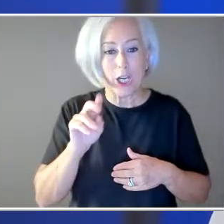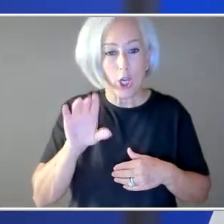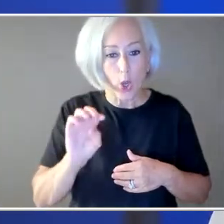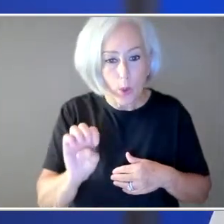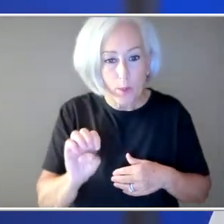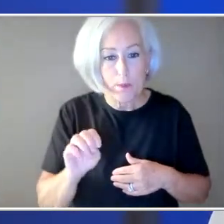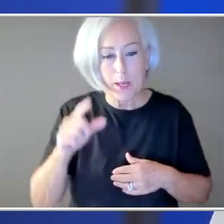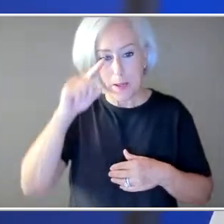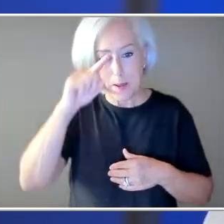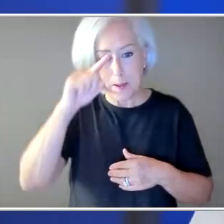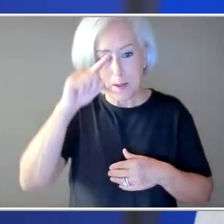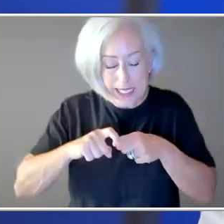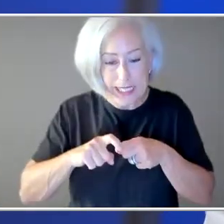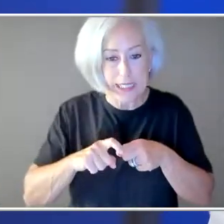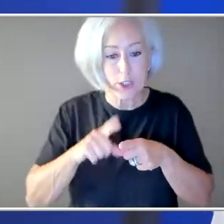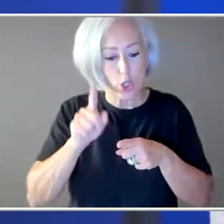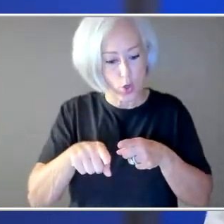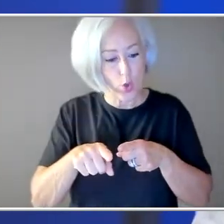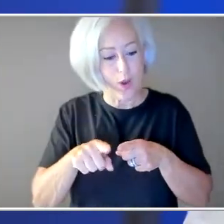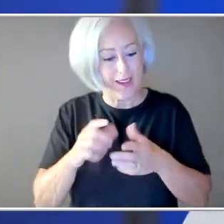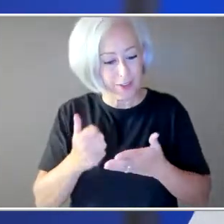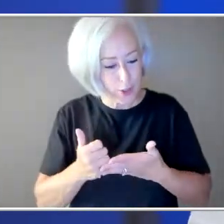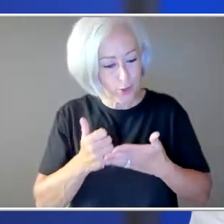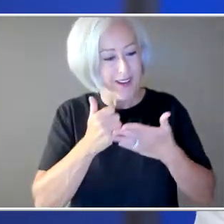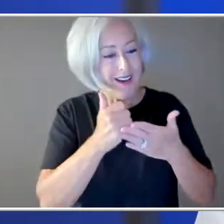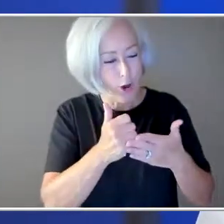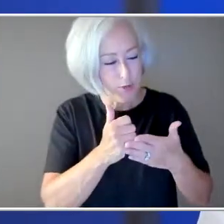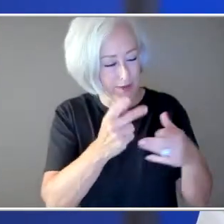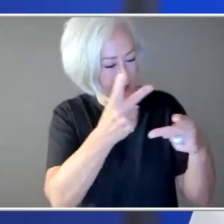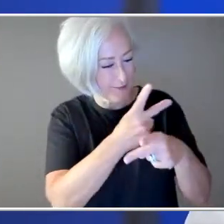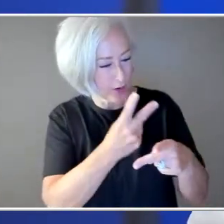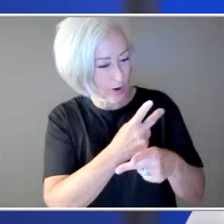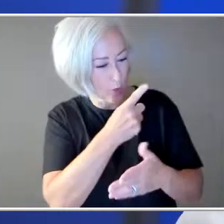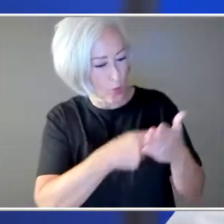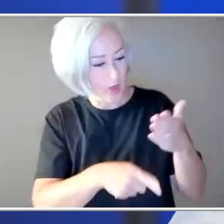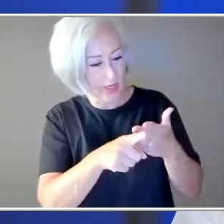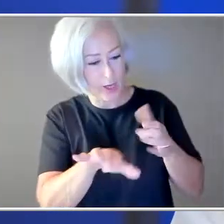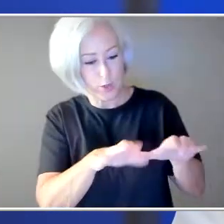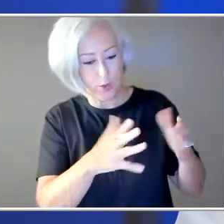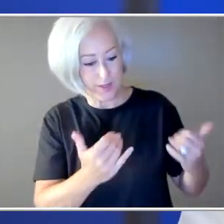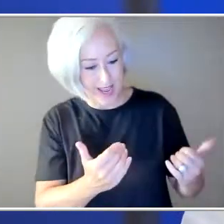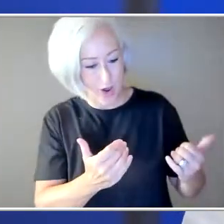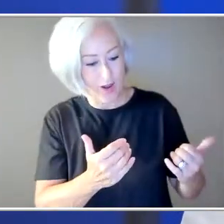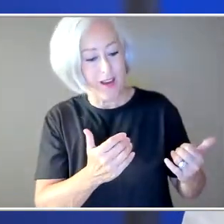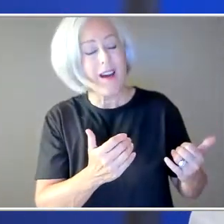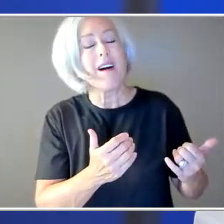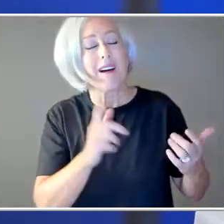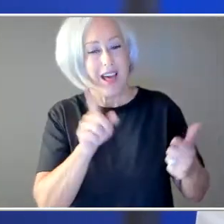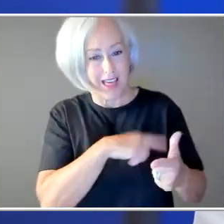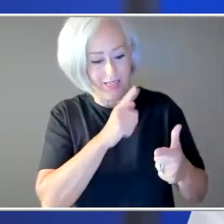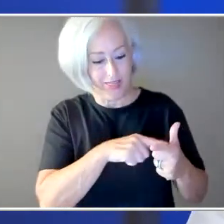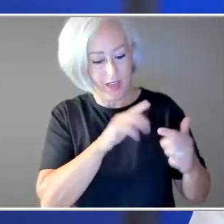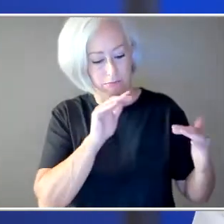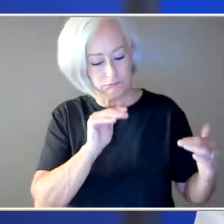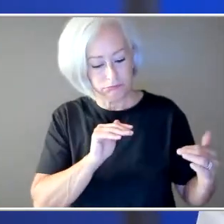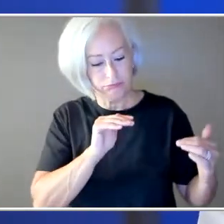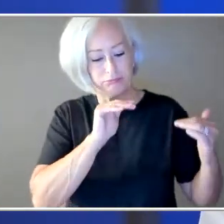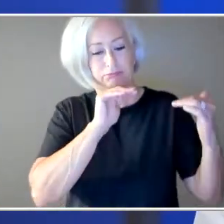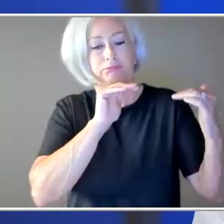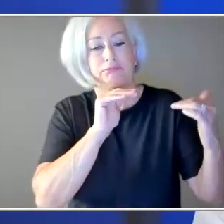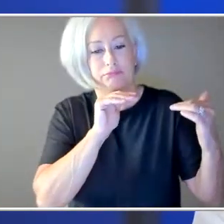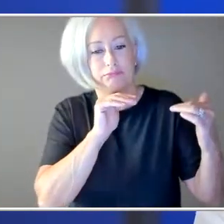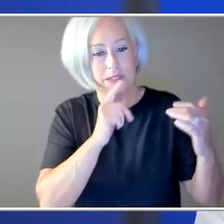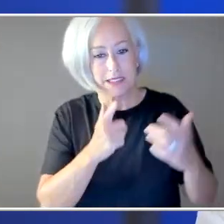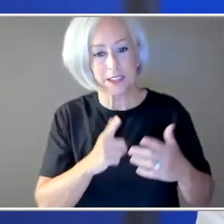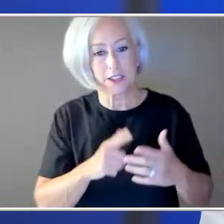meet them where they're at because it needs to be sustainable. So taking all of the principles that we learn from